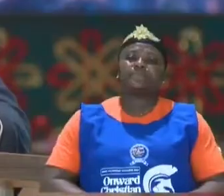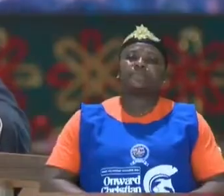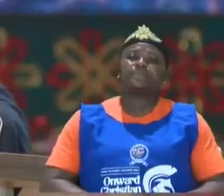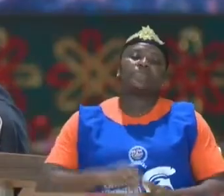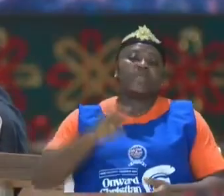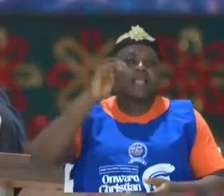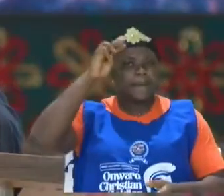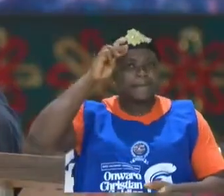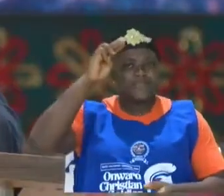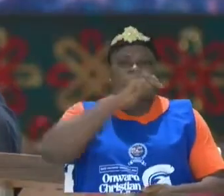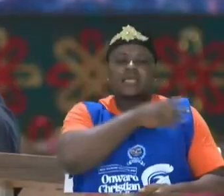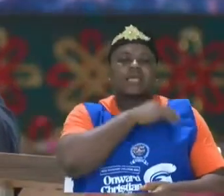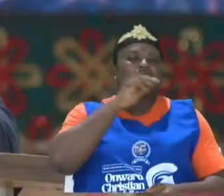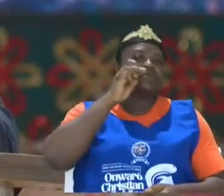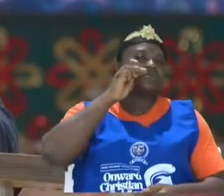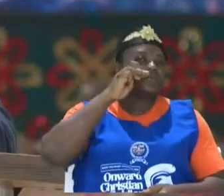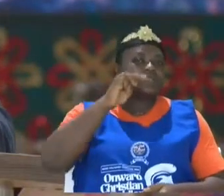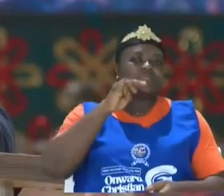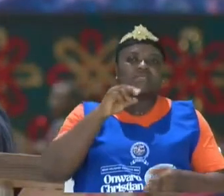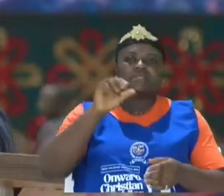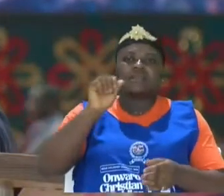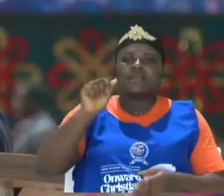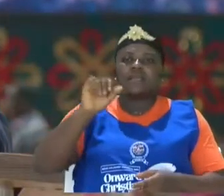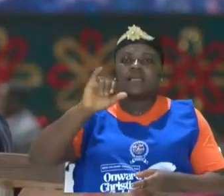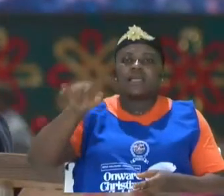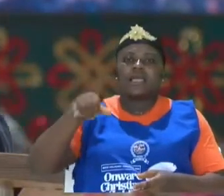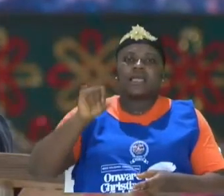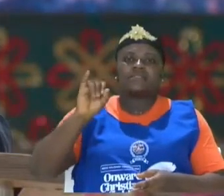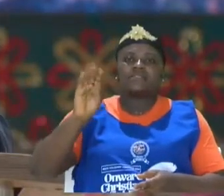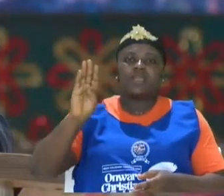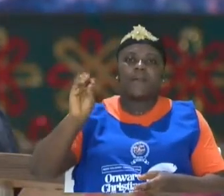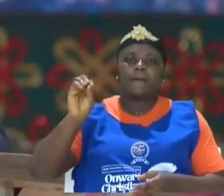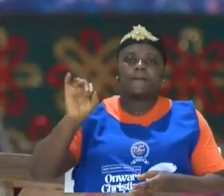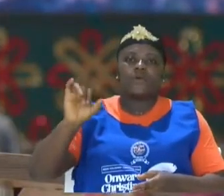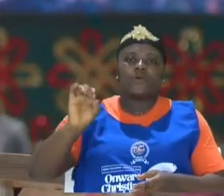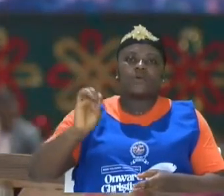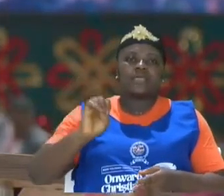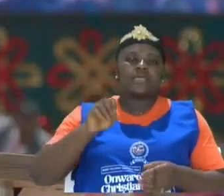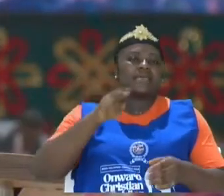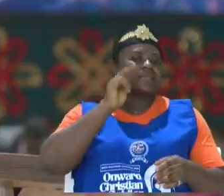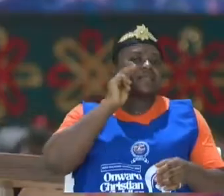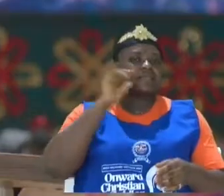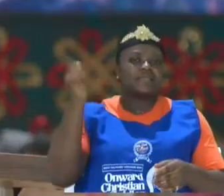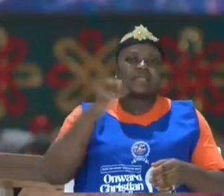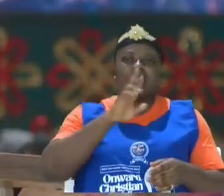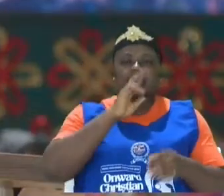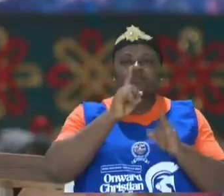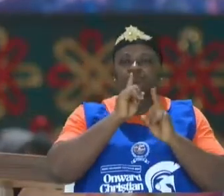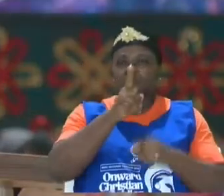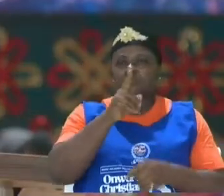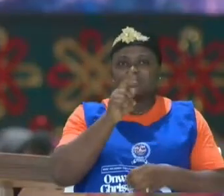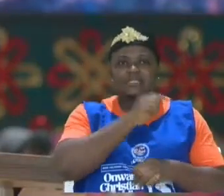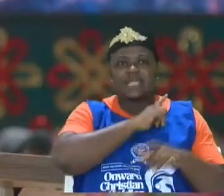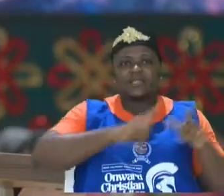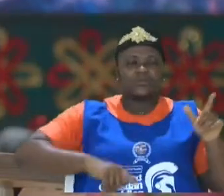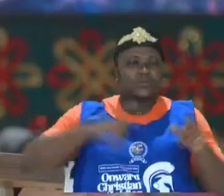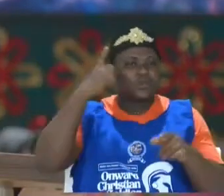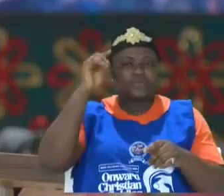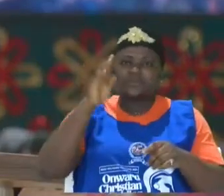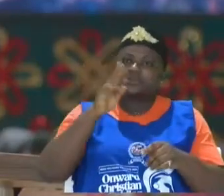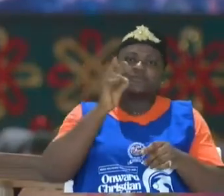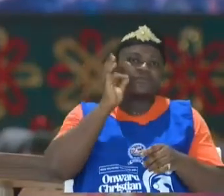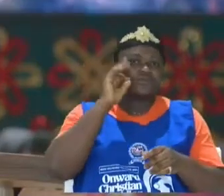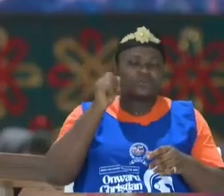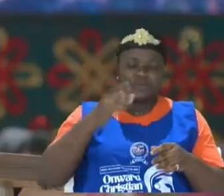Mr. and Mrs. Ajiboye from Nigeria, they had been trusting the Lord for the fruit of the womb